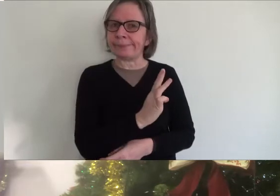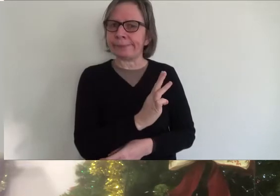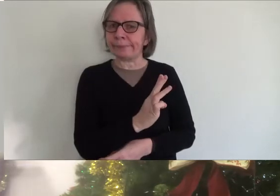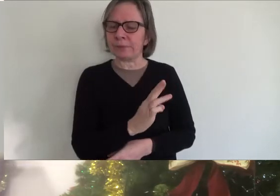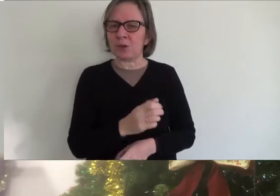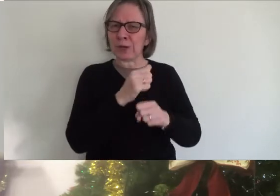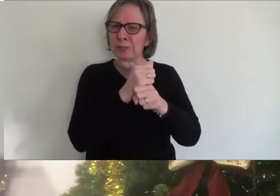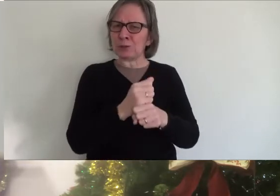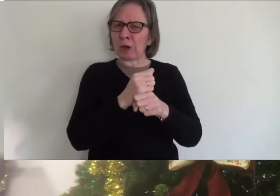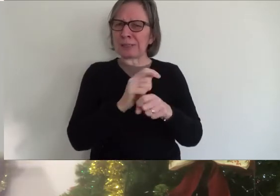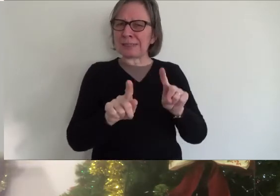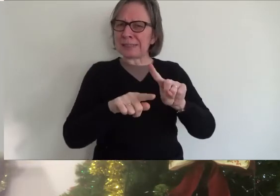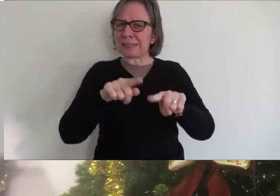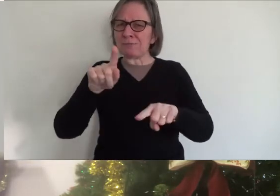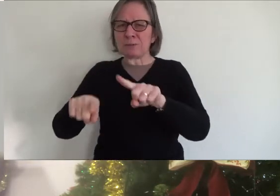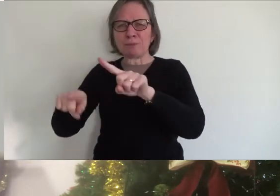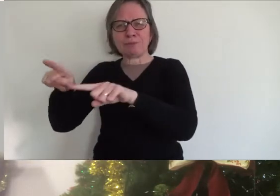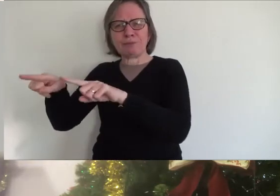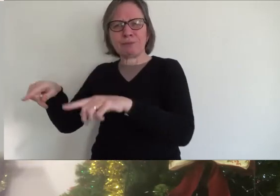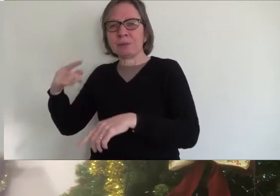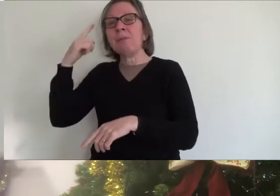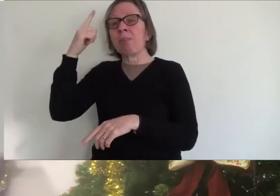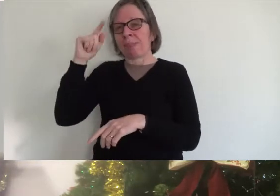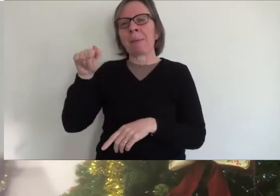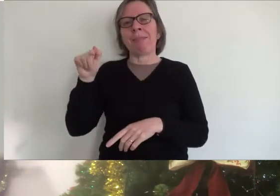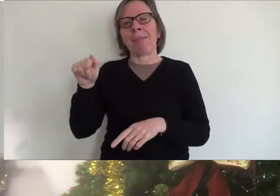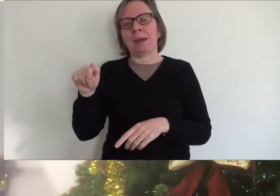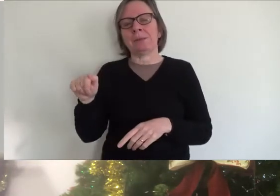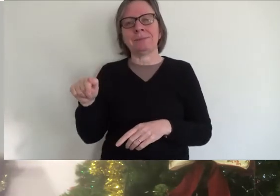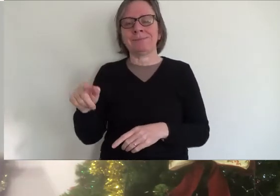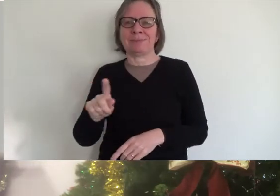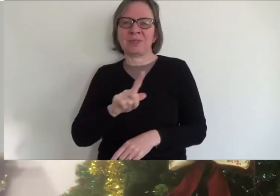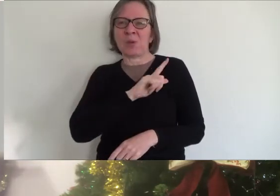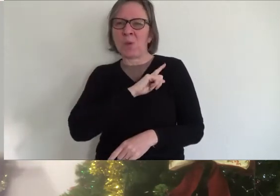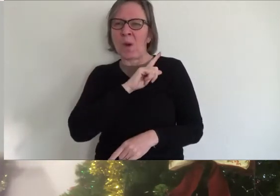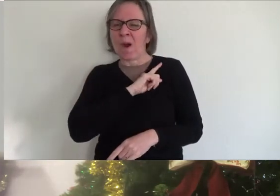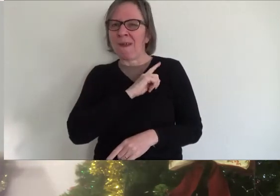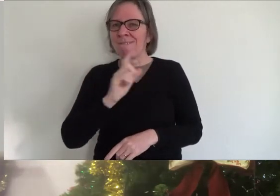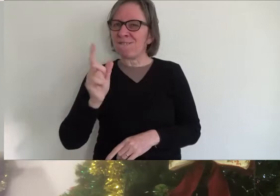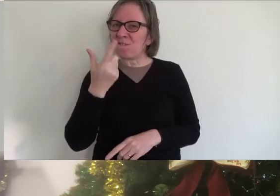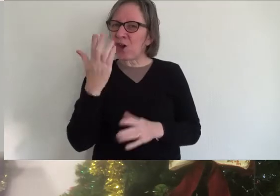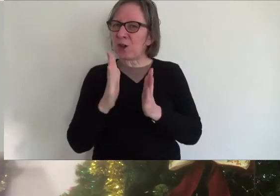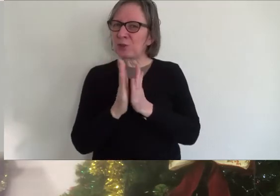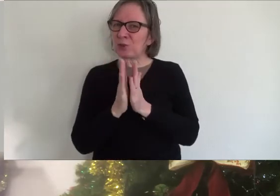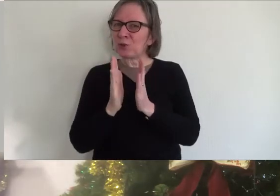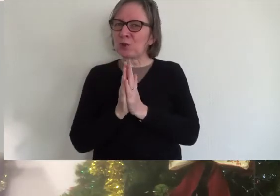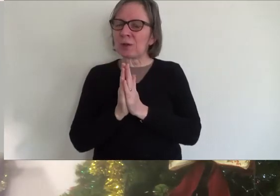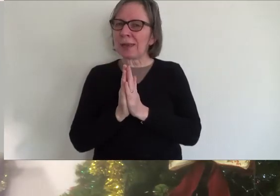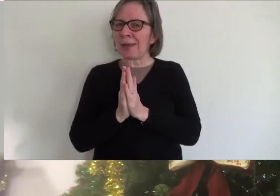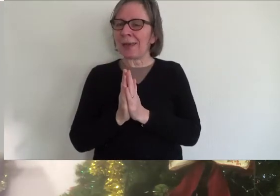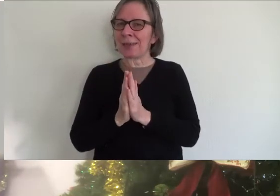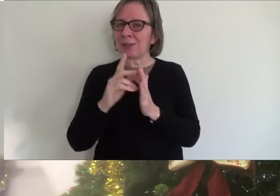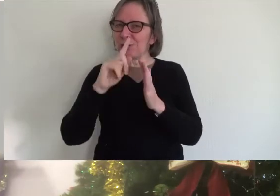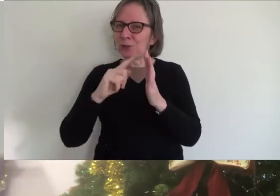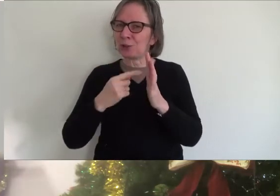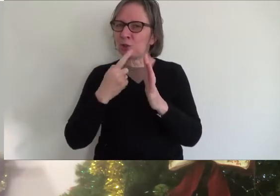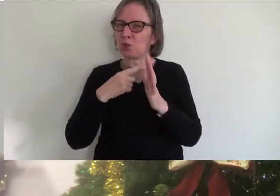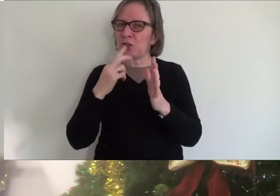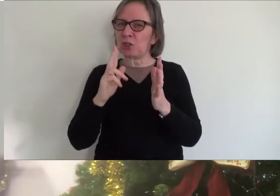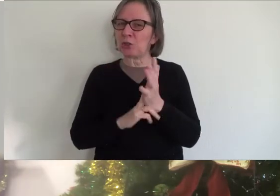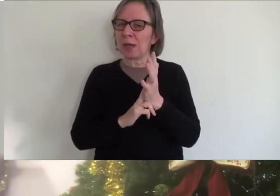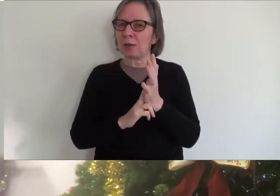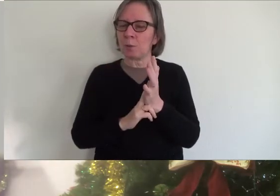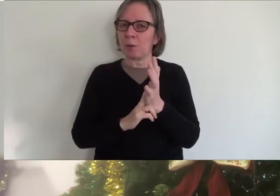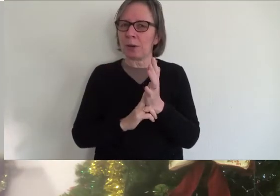will be thinking specifically about the Magi today, as it's the Sunday before the official Epiphany Day, the 12th day, which